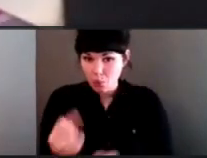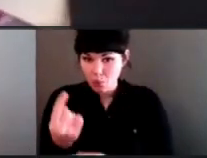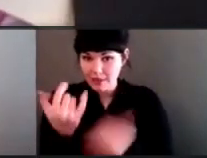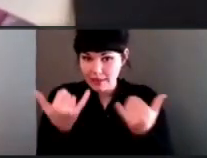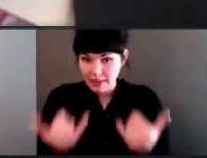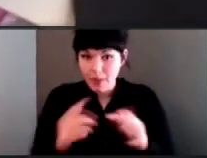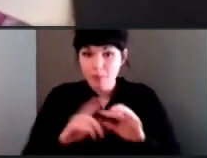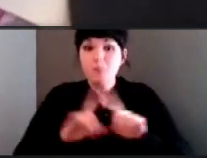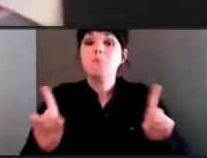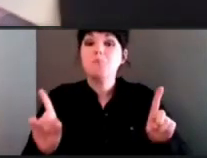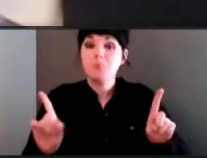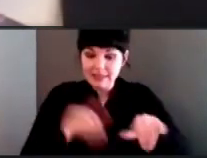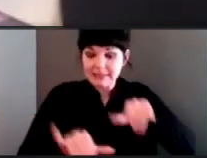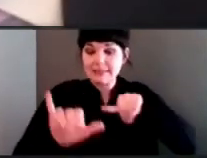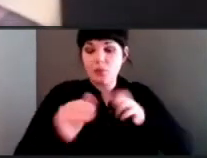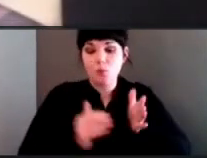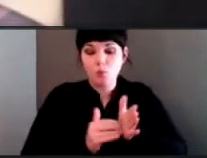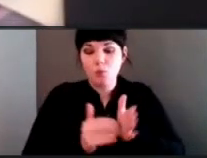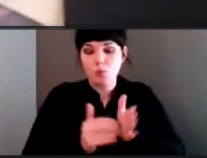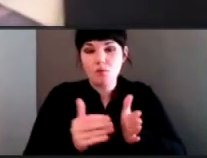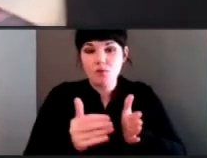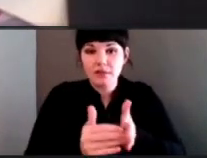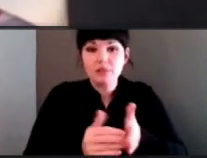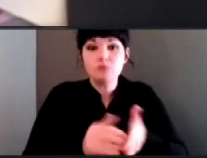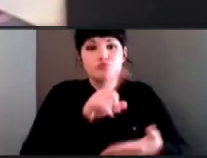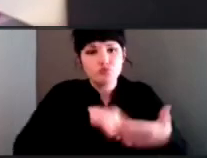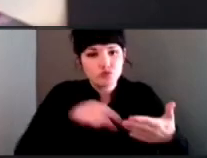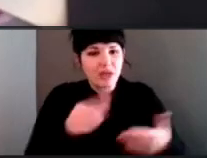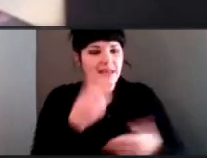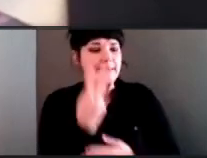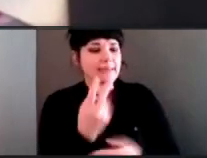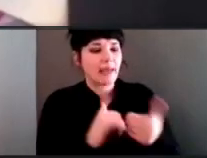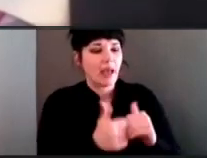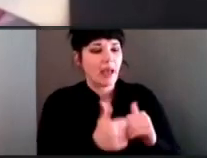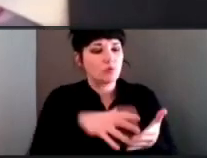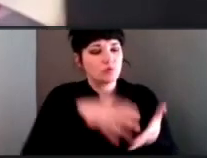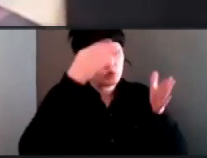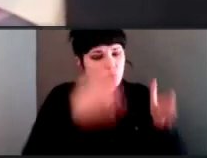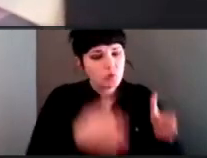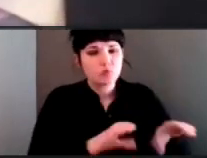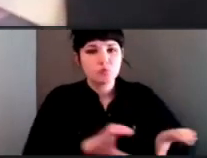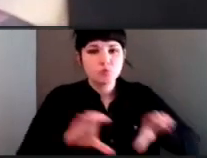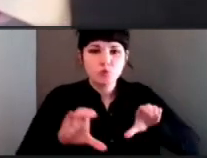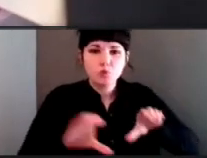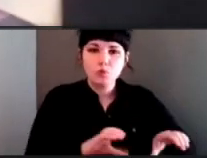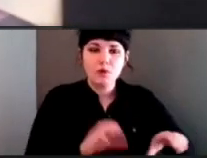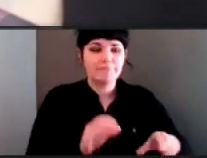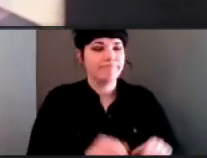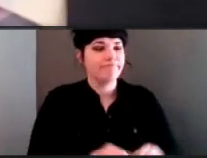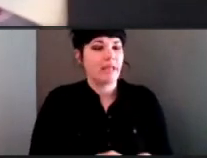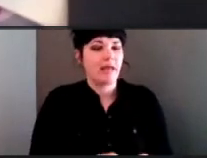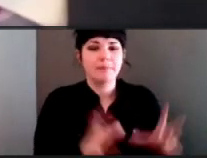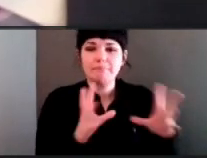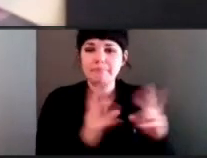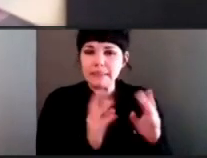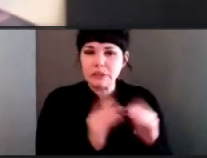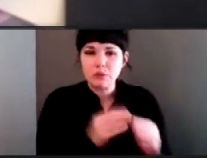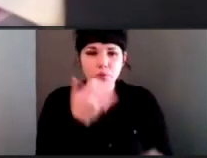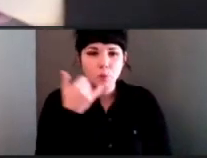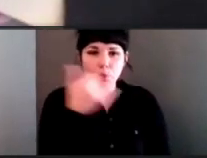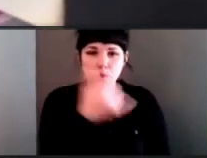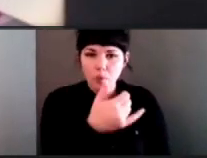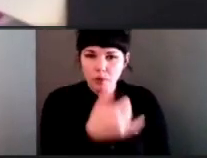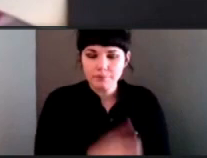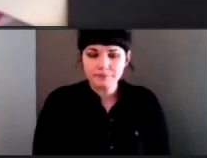in on those students each week, having scheduled meetings or calls to see how things are going. And so if the parent reached out or